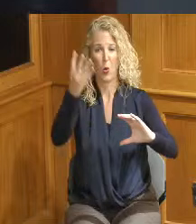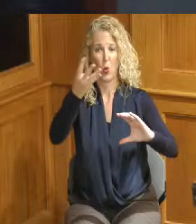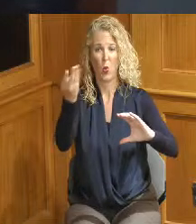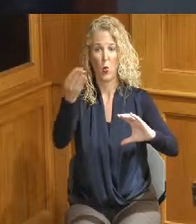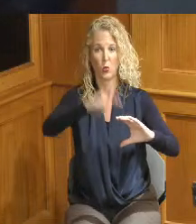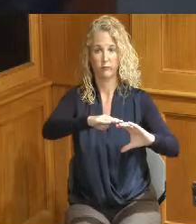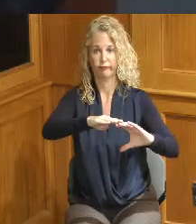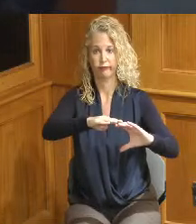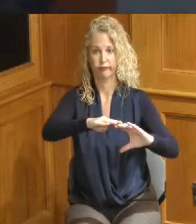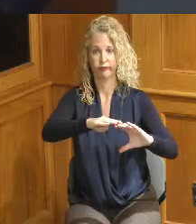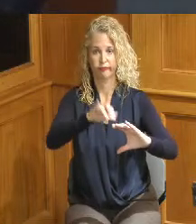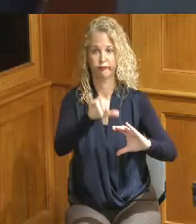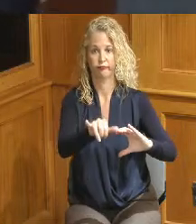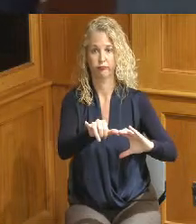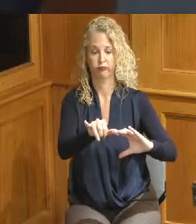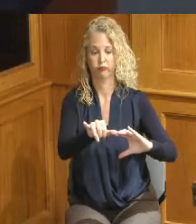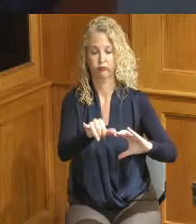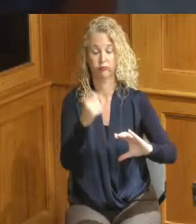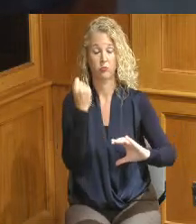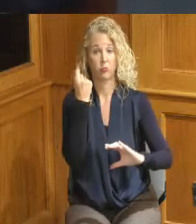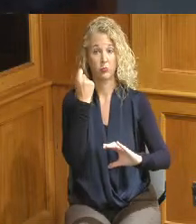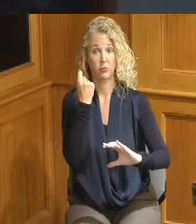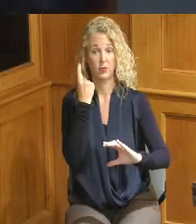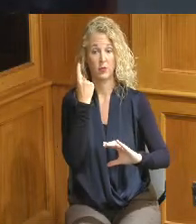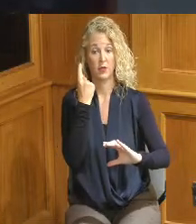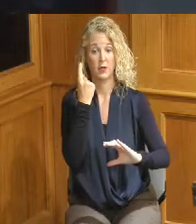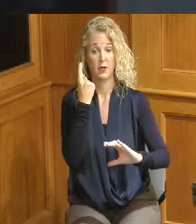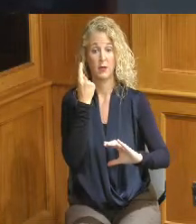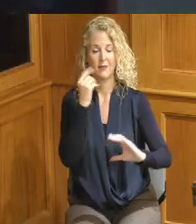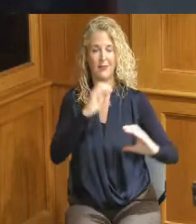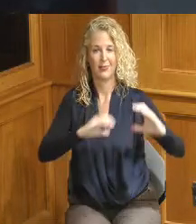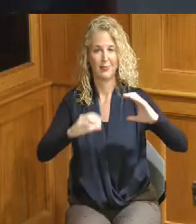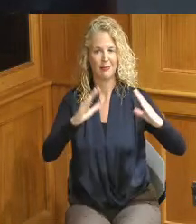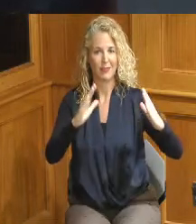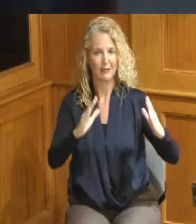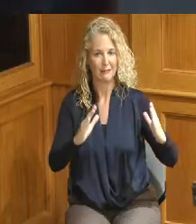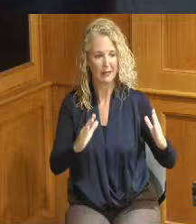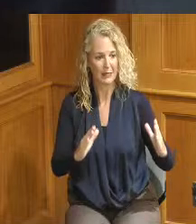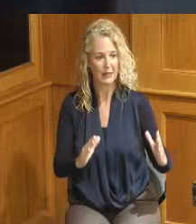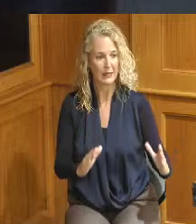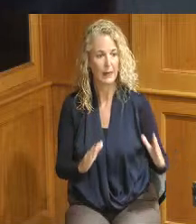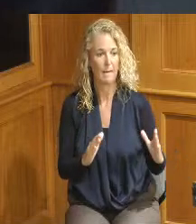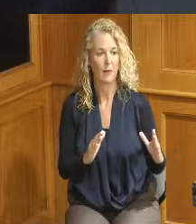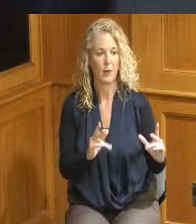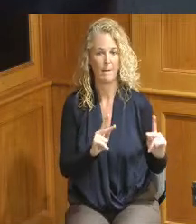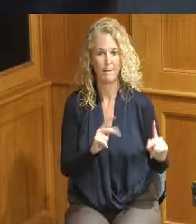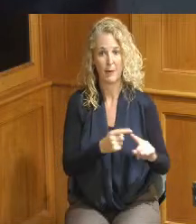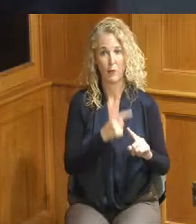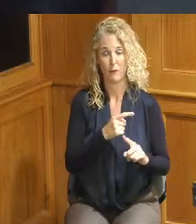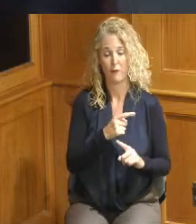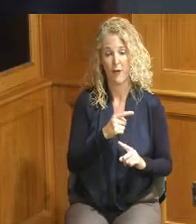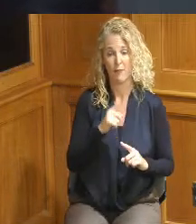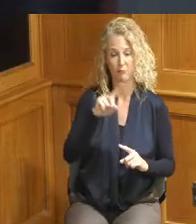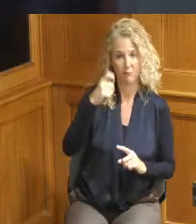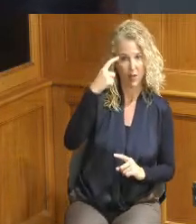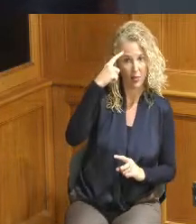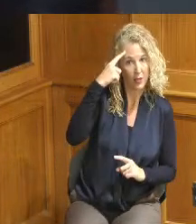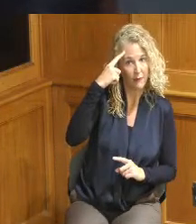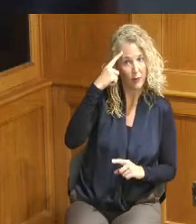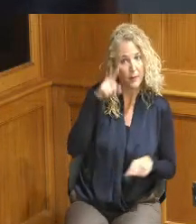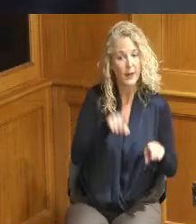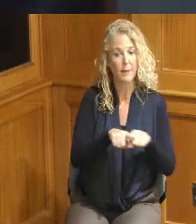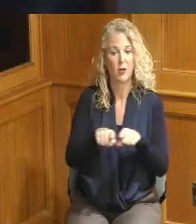reopened. What we realized over time, working with the chemists from both the government and INEOS, which was the owner